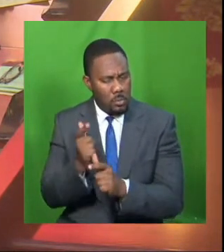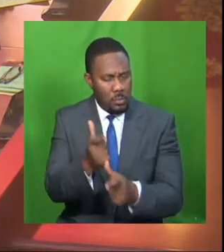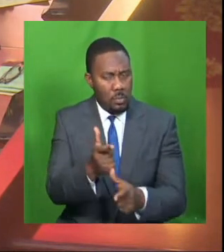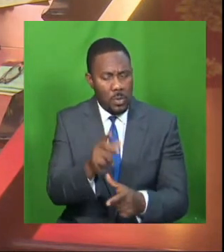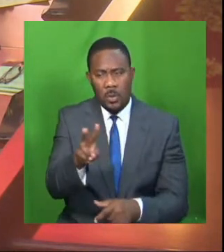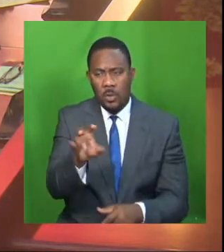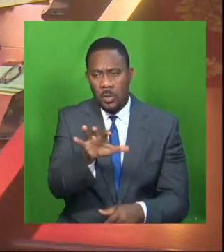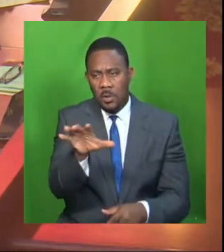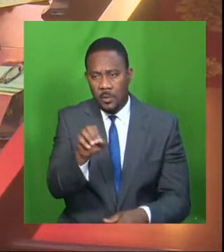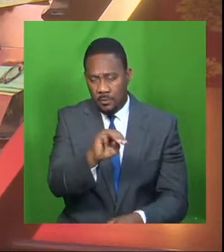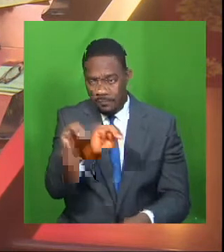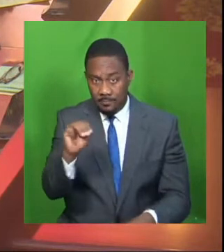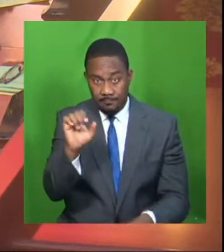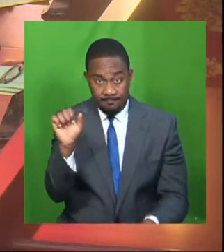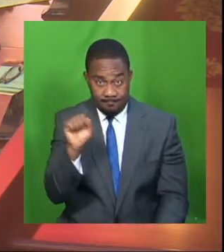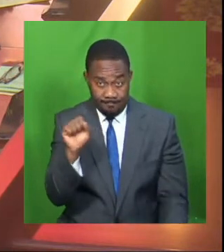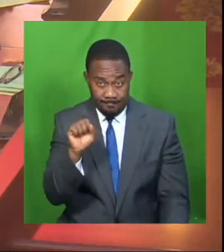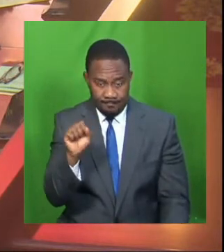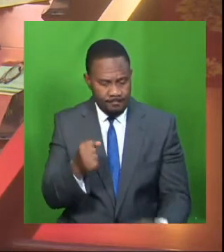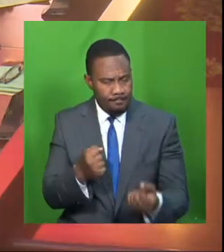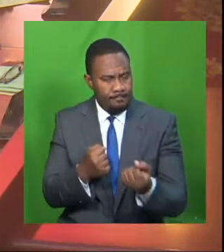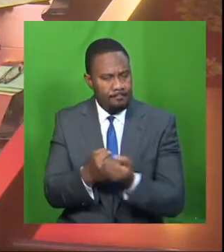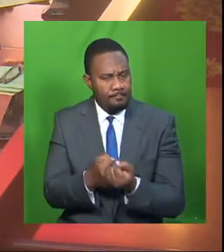consideration and report.